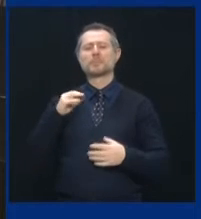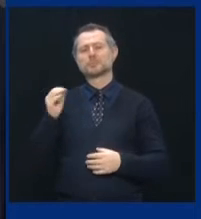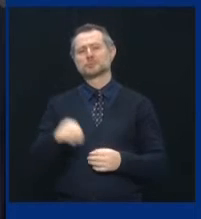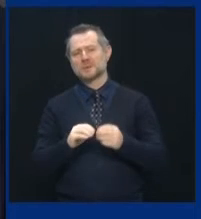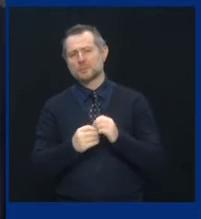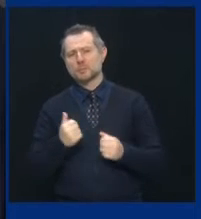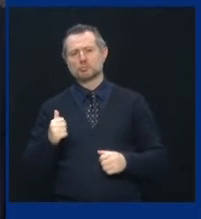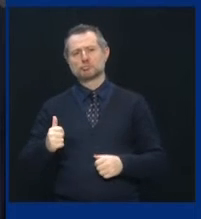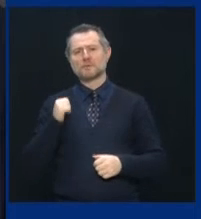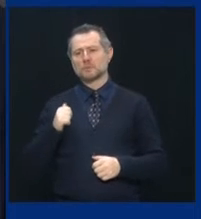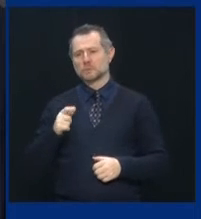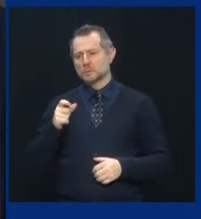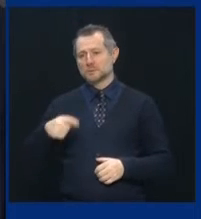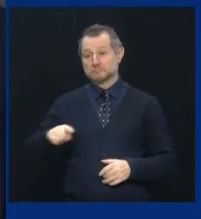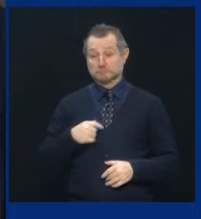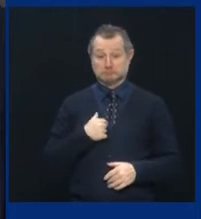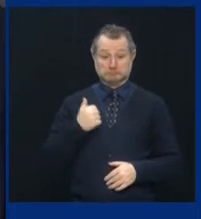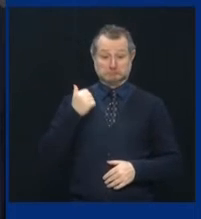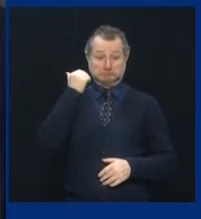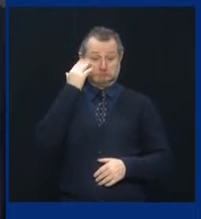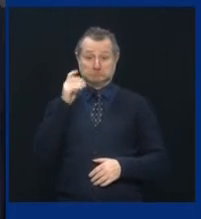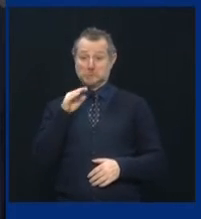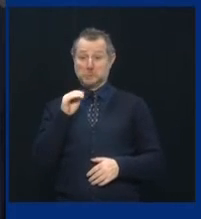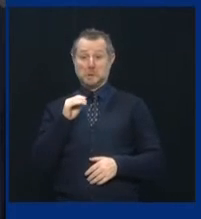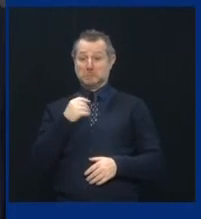don't know. I'll ask Dr. Zucker and